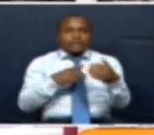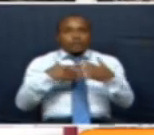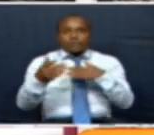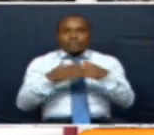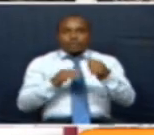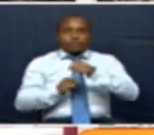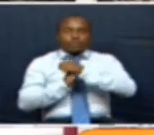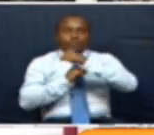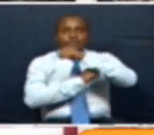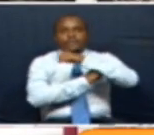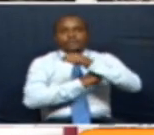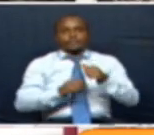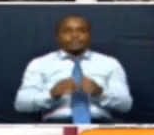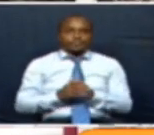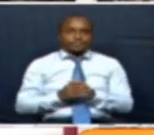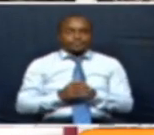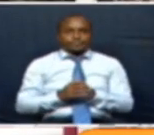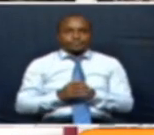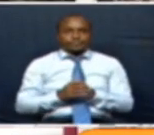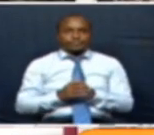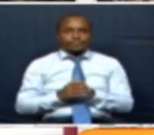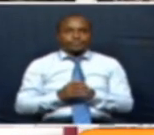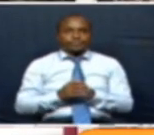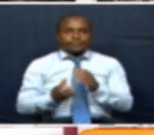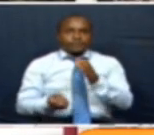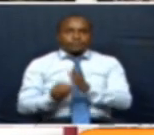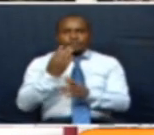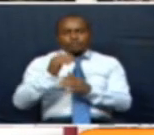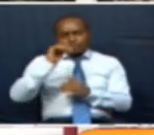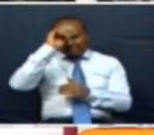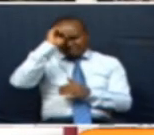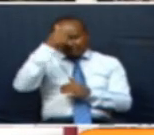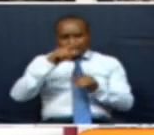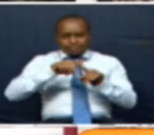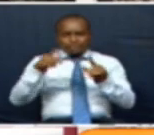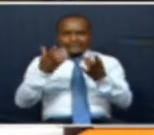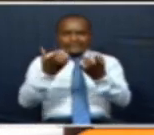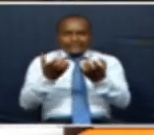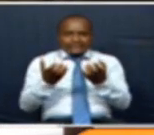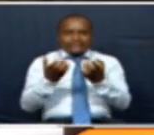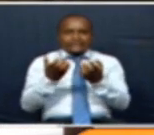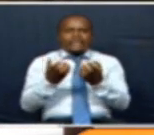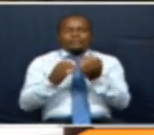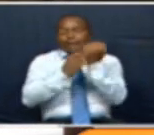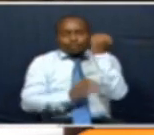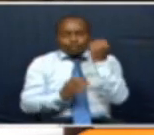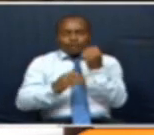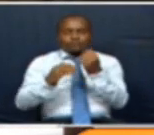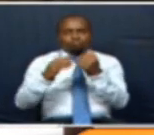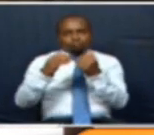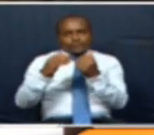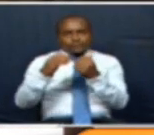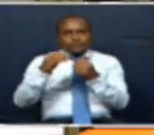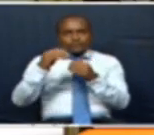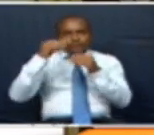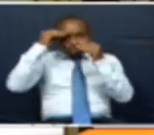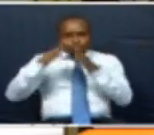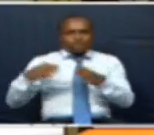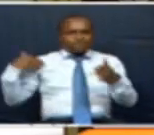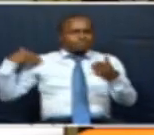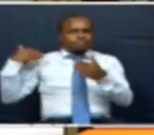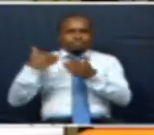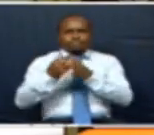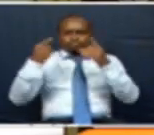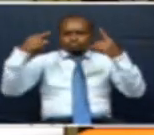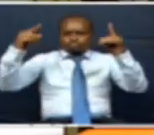sponsors. Set up as a center for bright but needy students in the country, Starehe for years thrived. Its